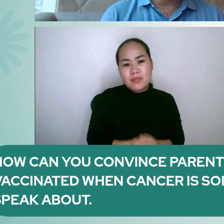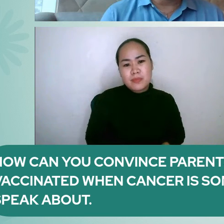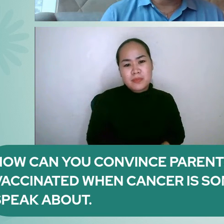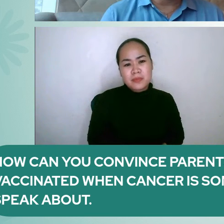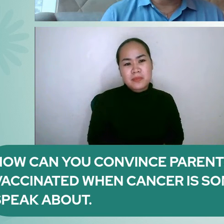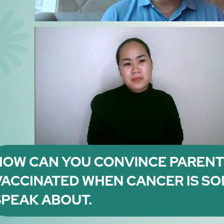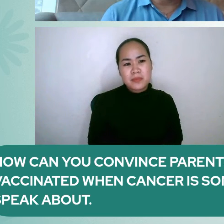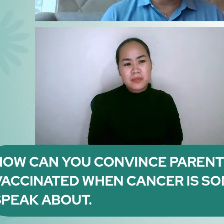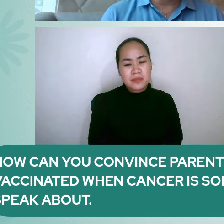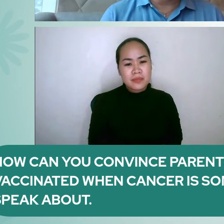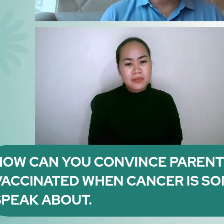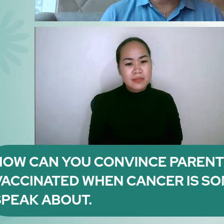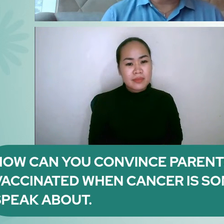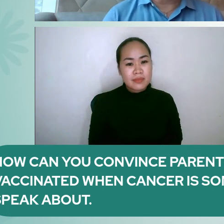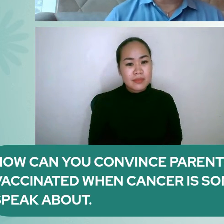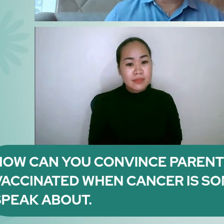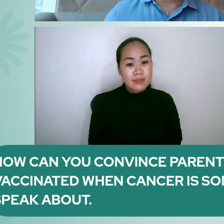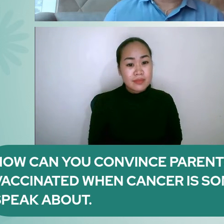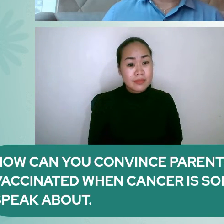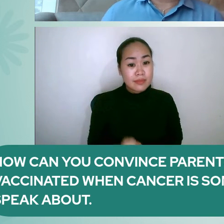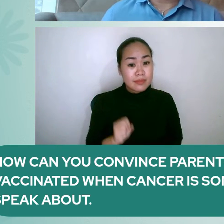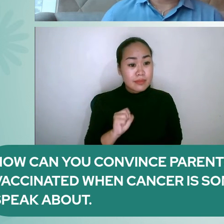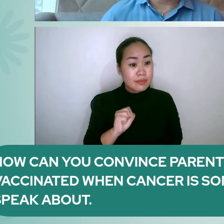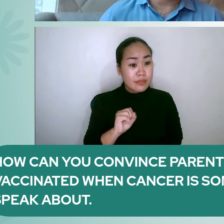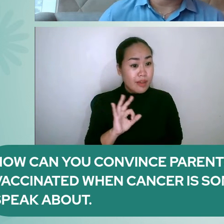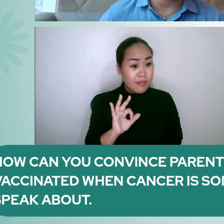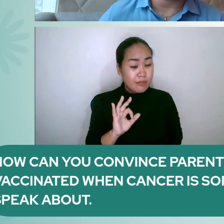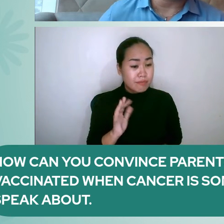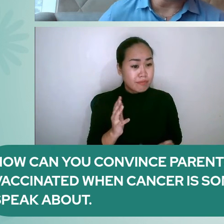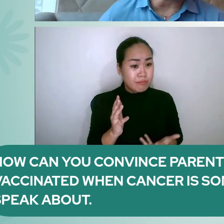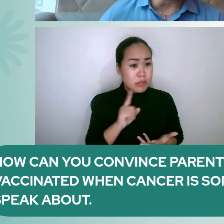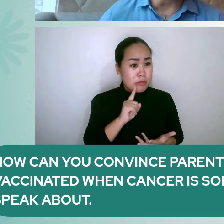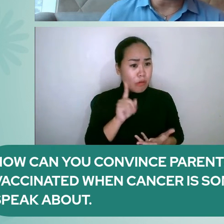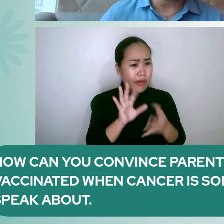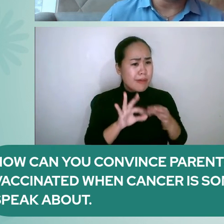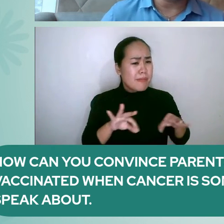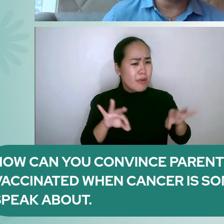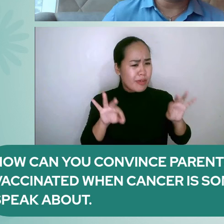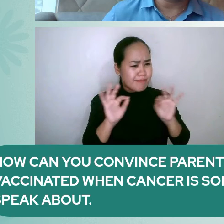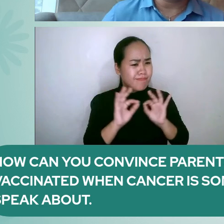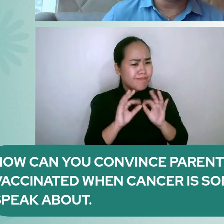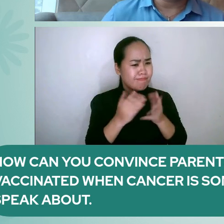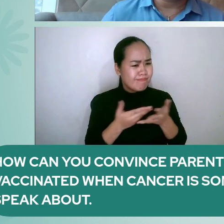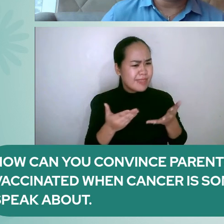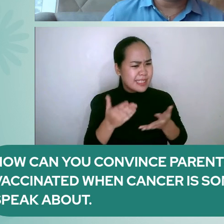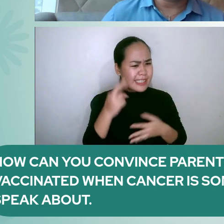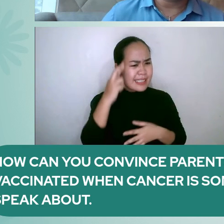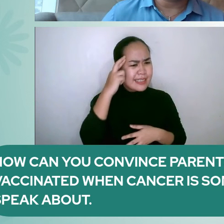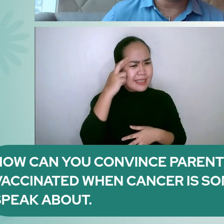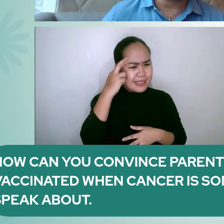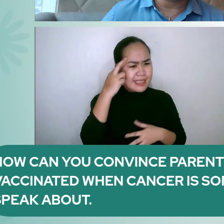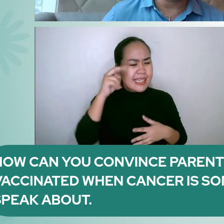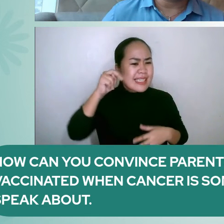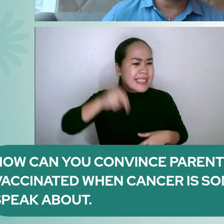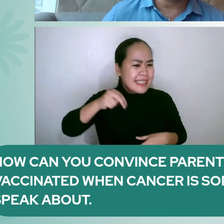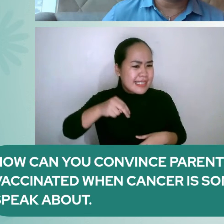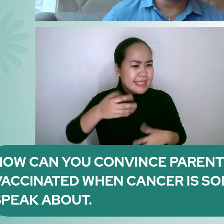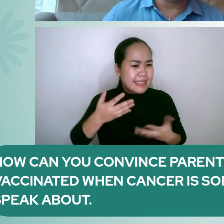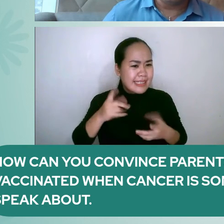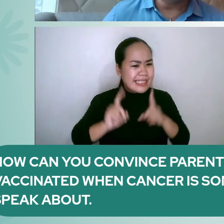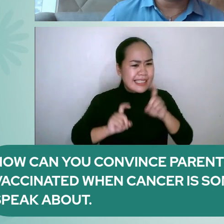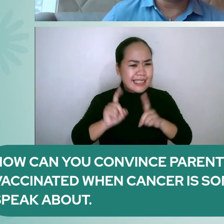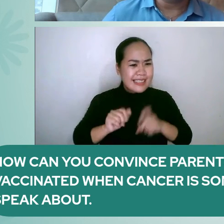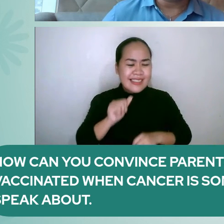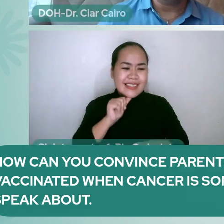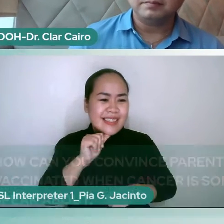So, if as one of the most important thing we must remember is screening doesn't save lives,